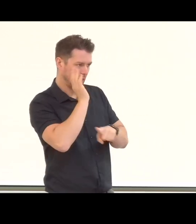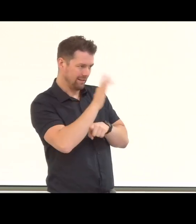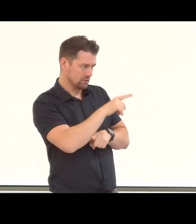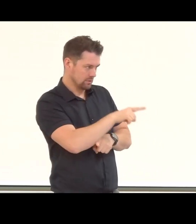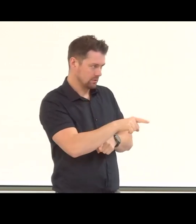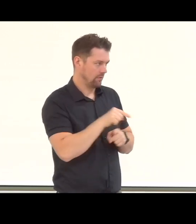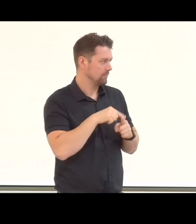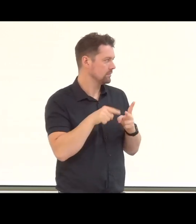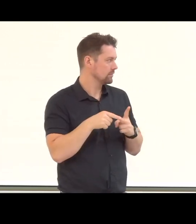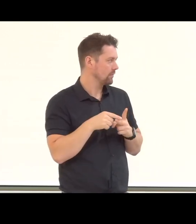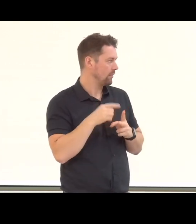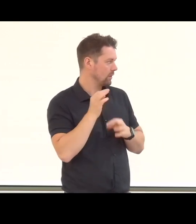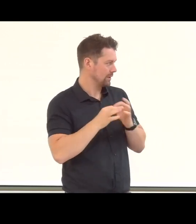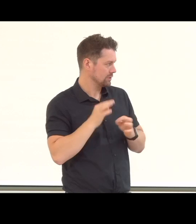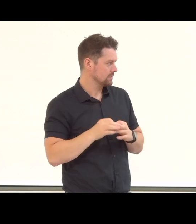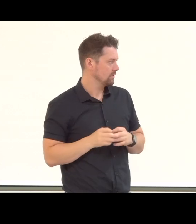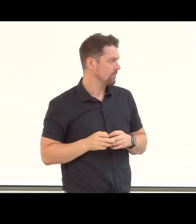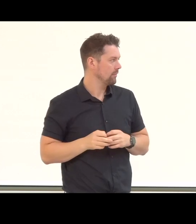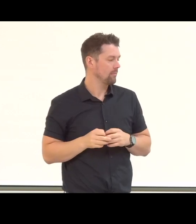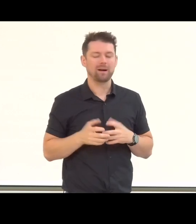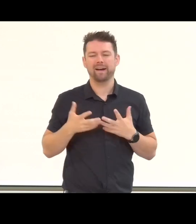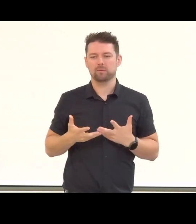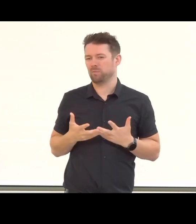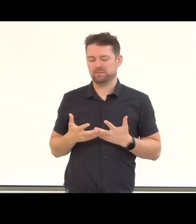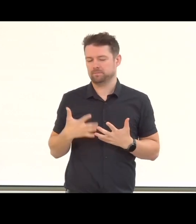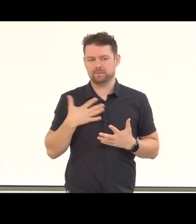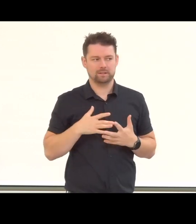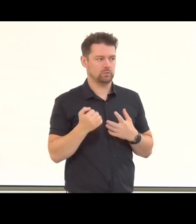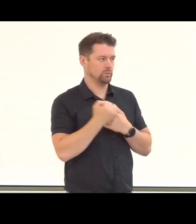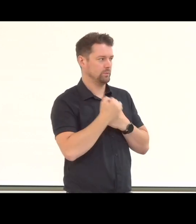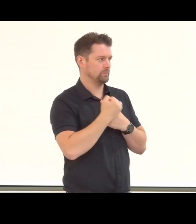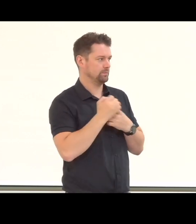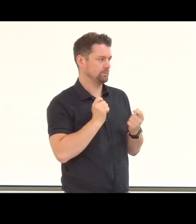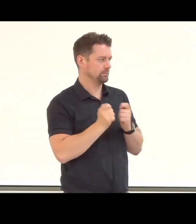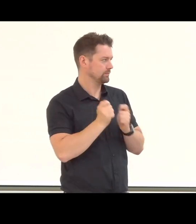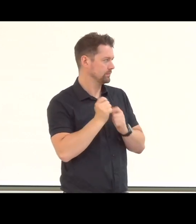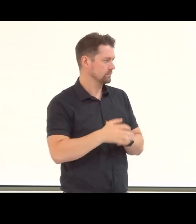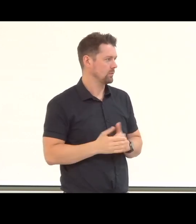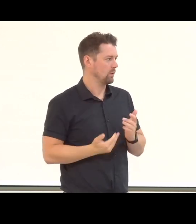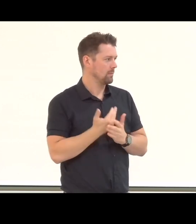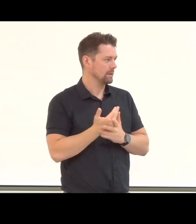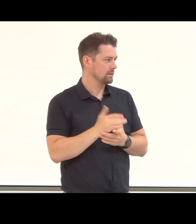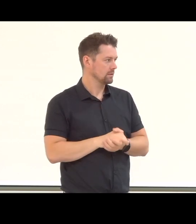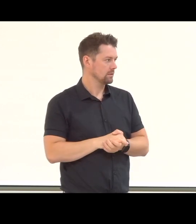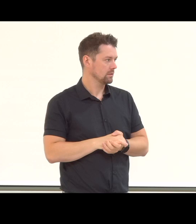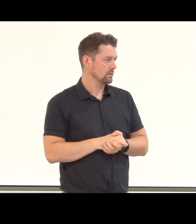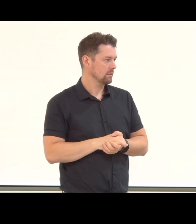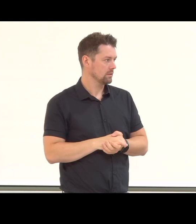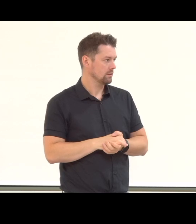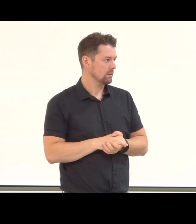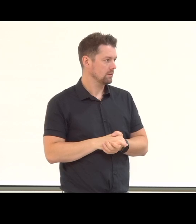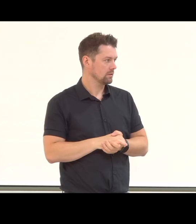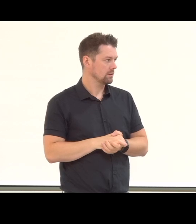these questionnaires. So but not right now, because we need to redo them after the last mission. We update. Okay, because I think when I did it, it